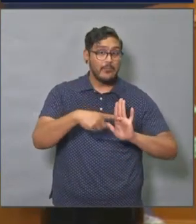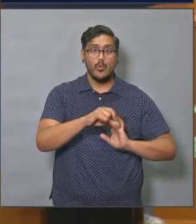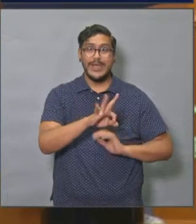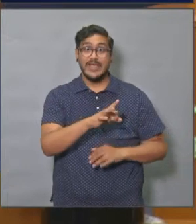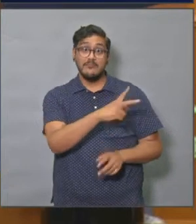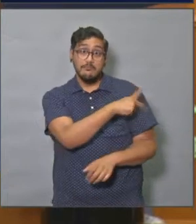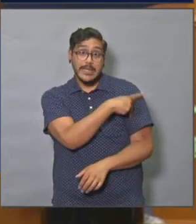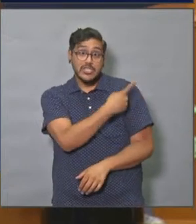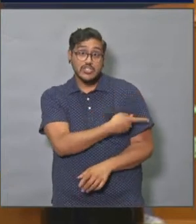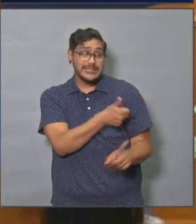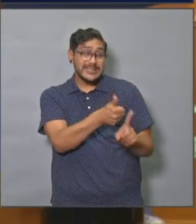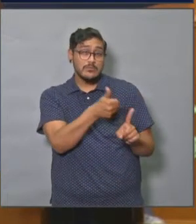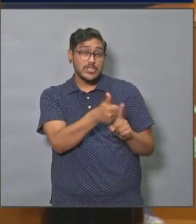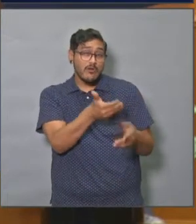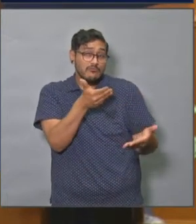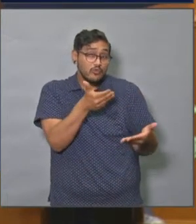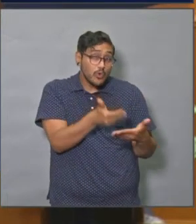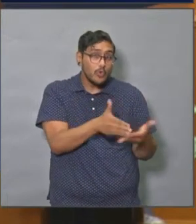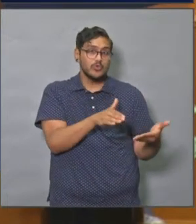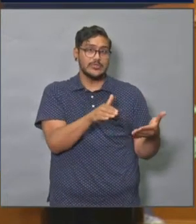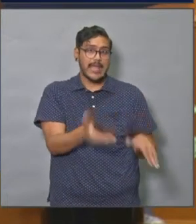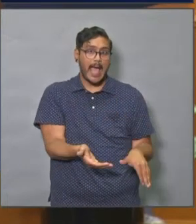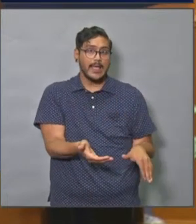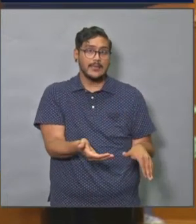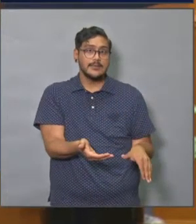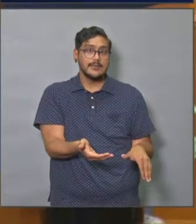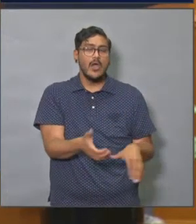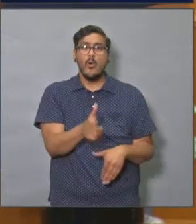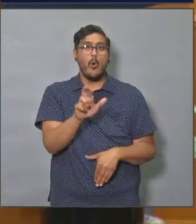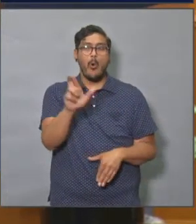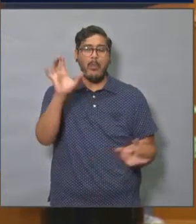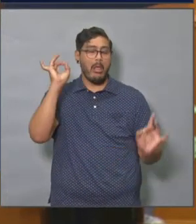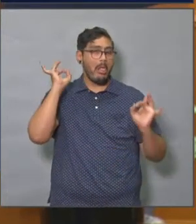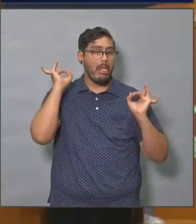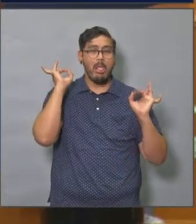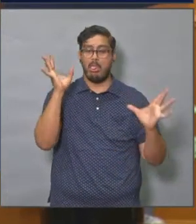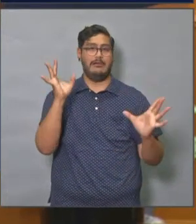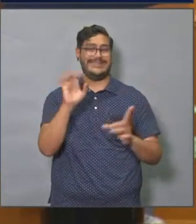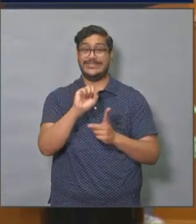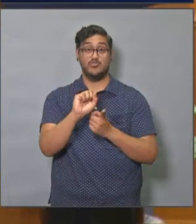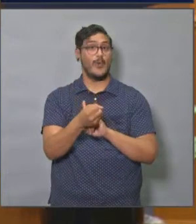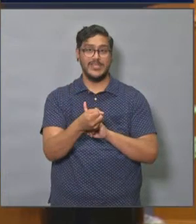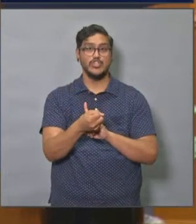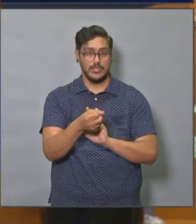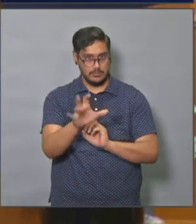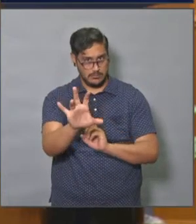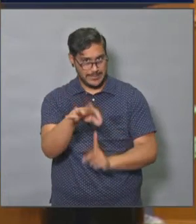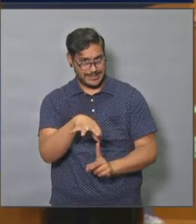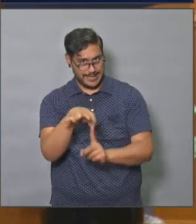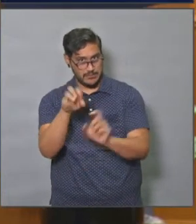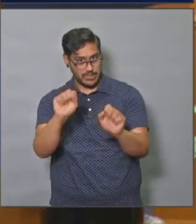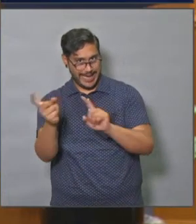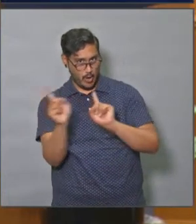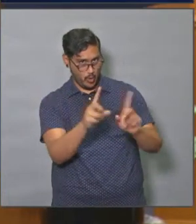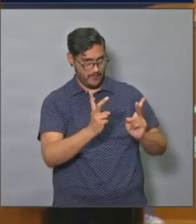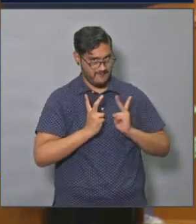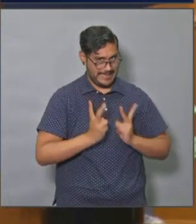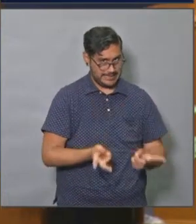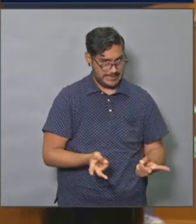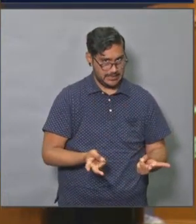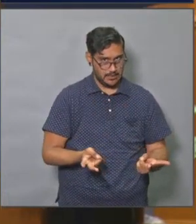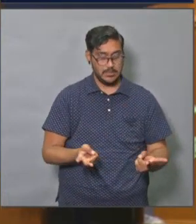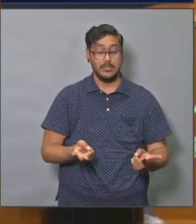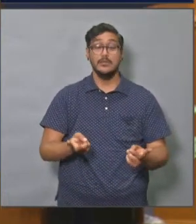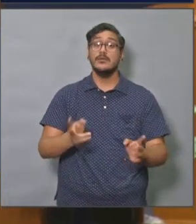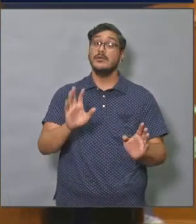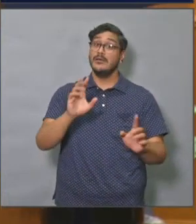situations and pediatric patients and extenuating circumstances. So, I want to note that while there is an overall restriction